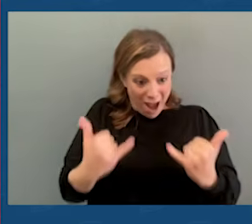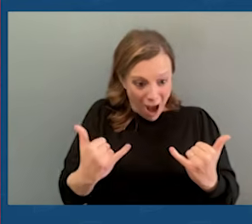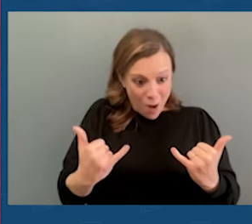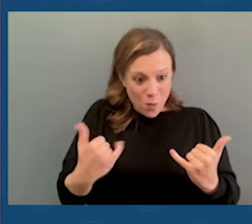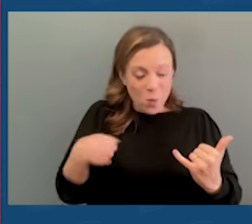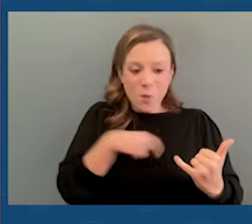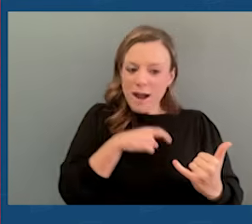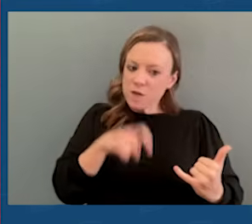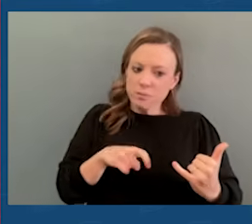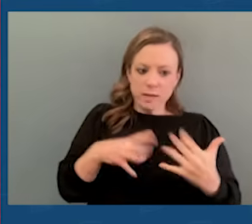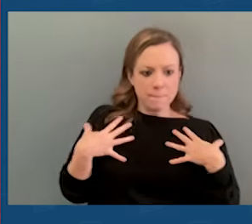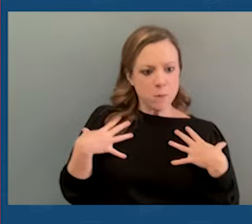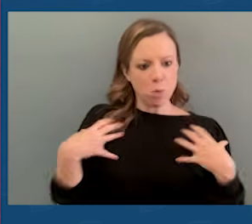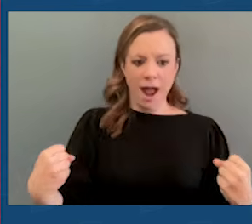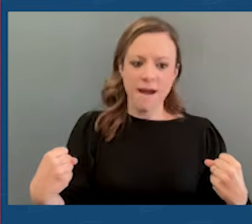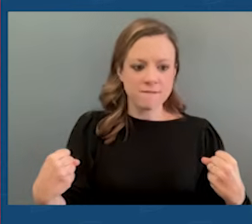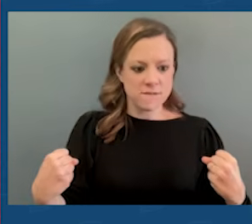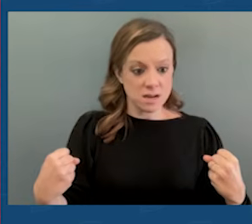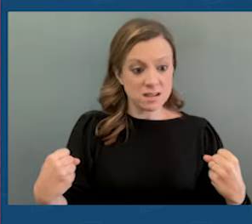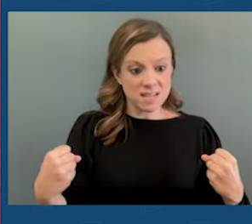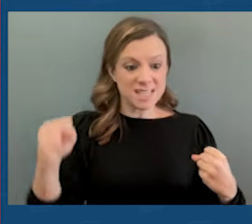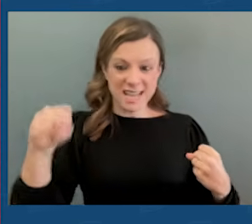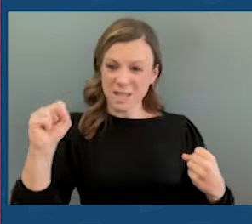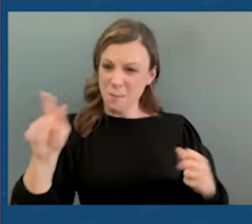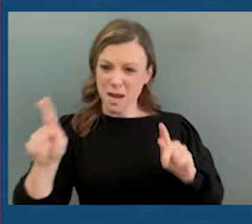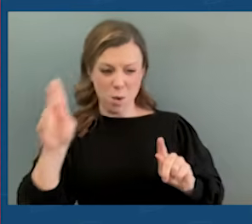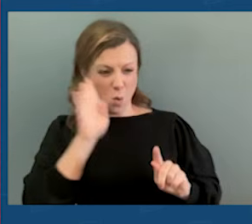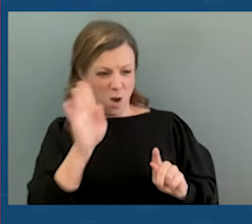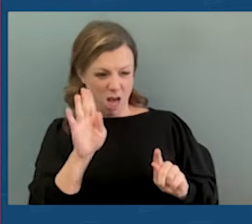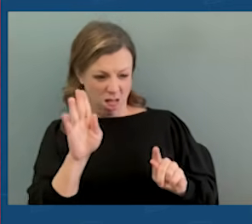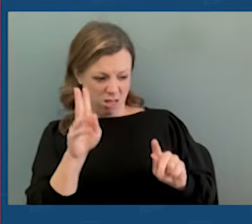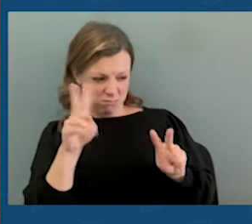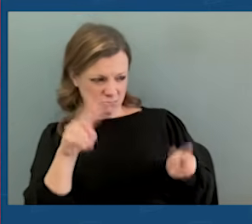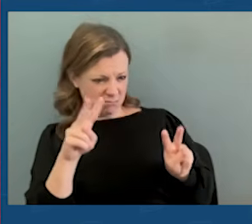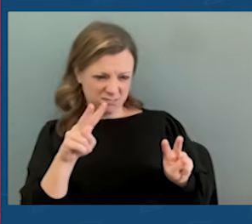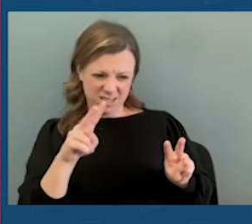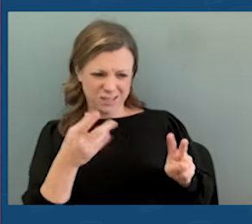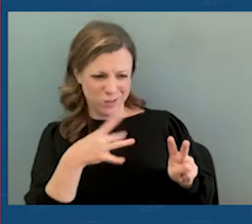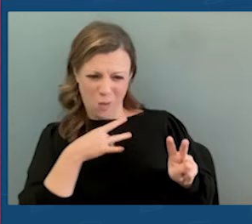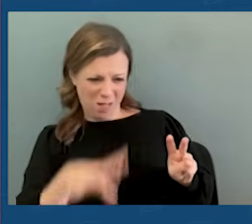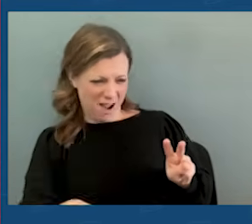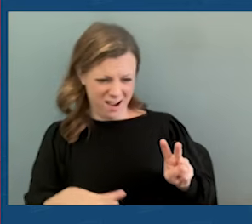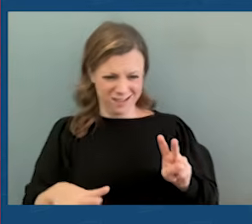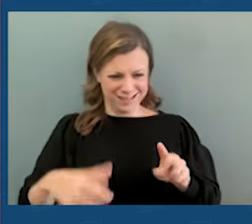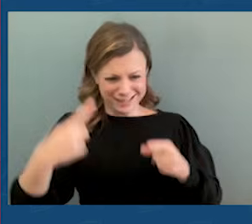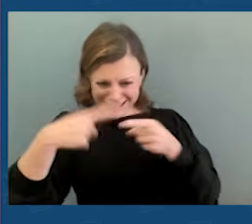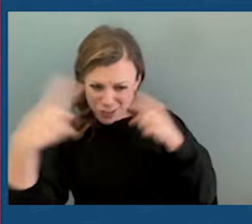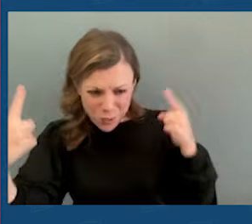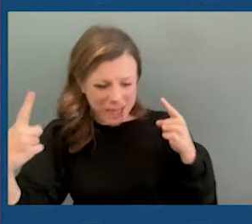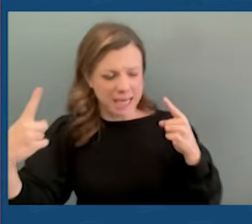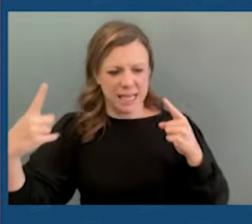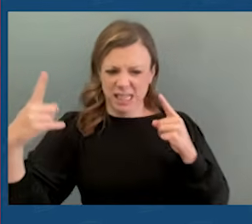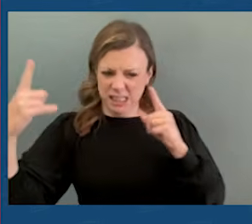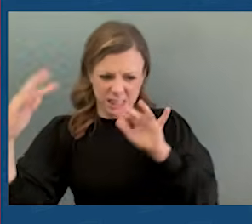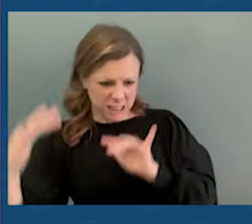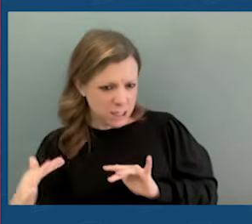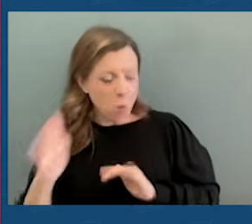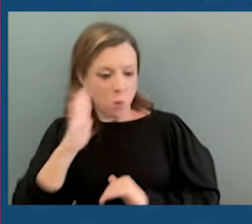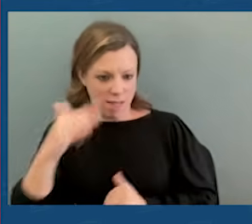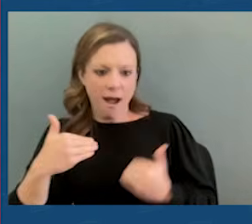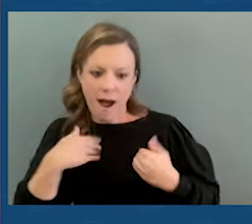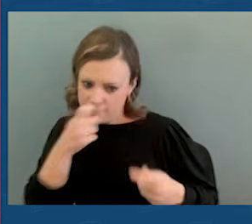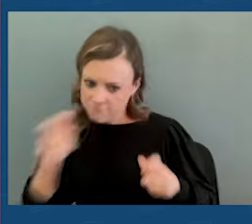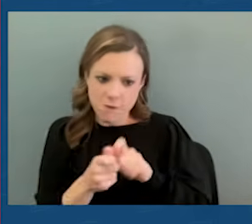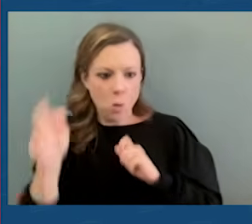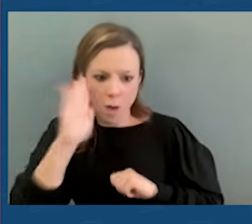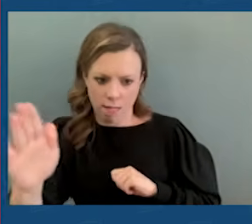that, yes, there will be pushback, but our ancestors have pushed forward so that we could be